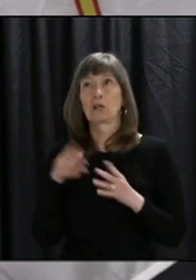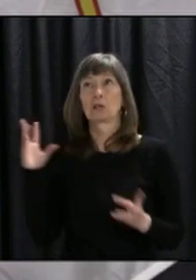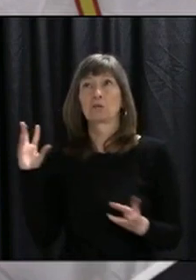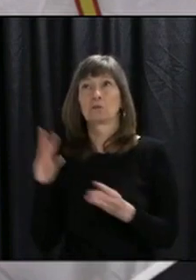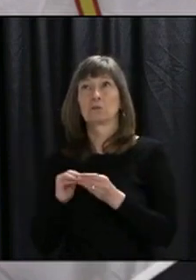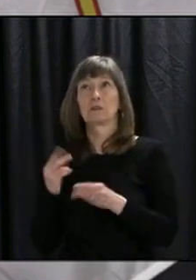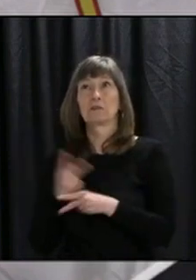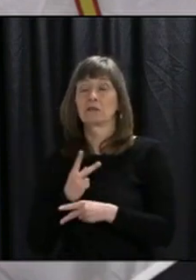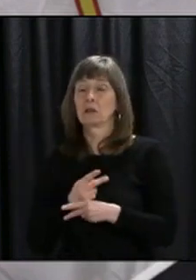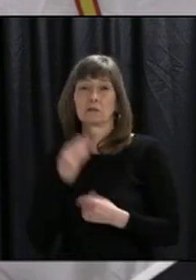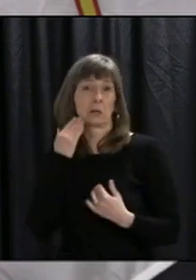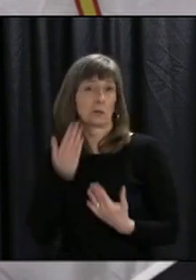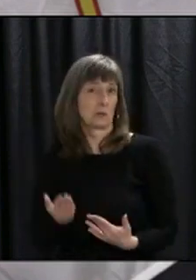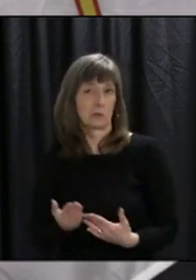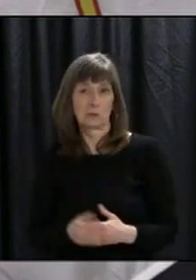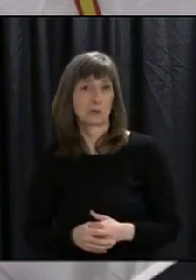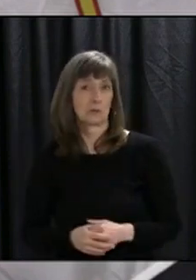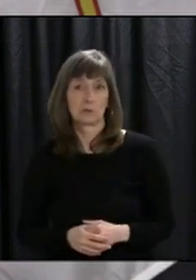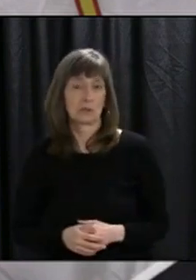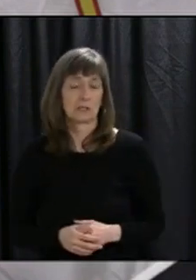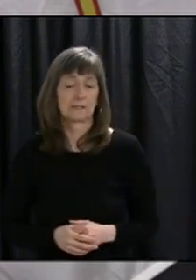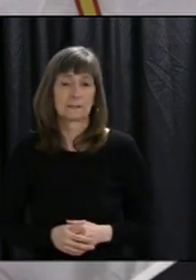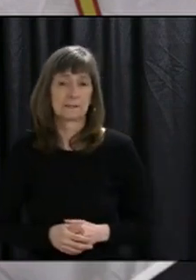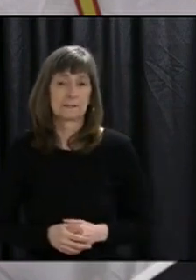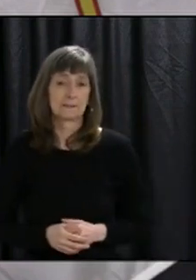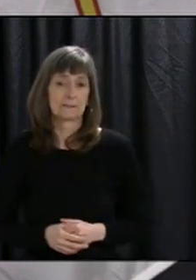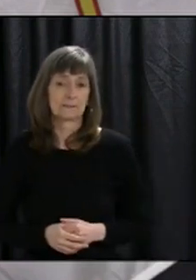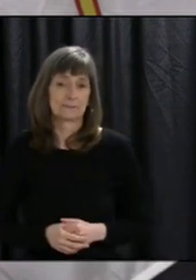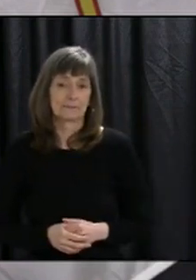to trace that. But the